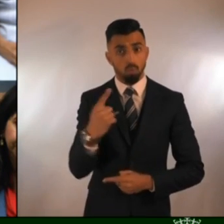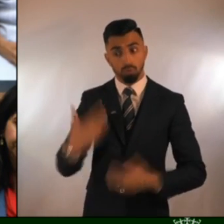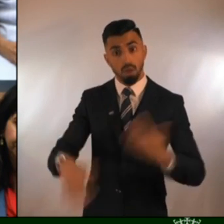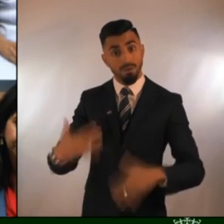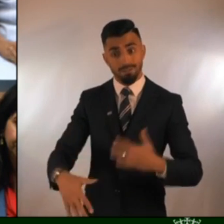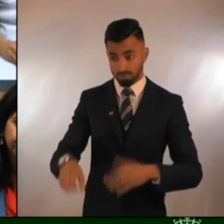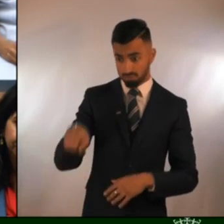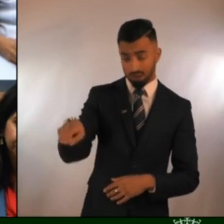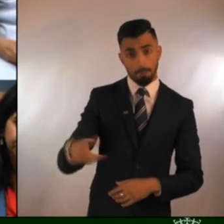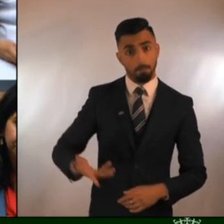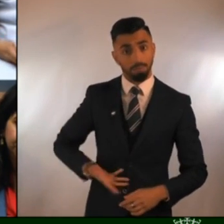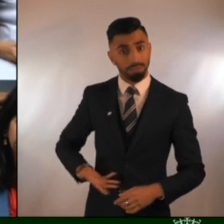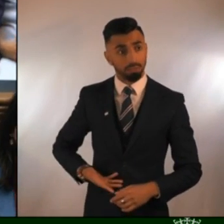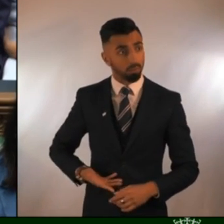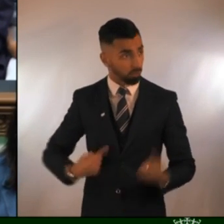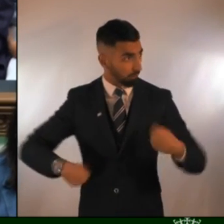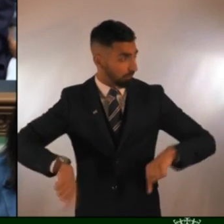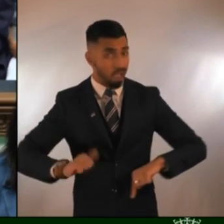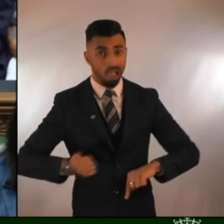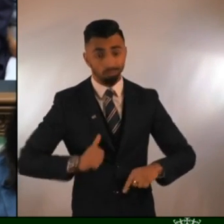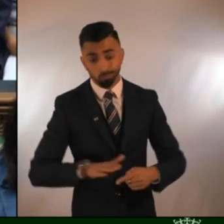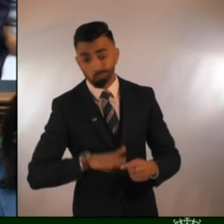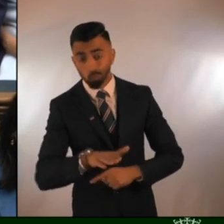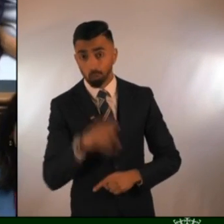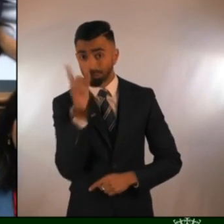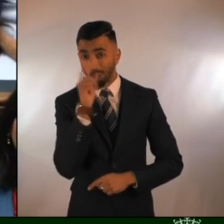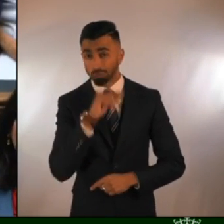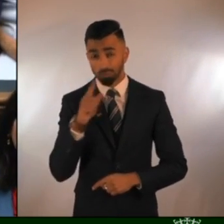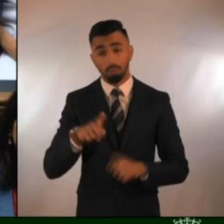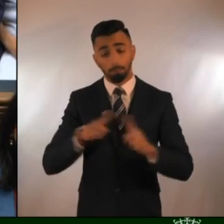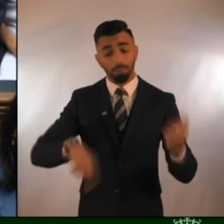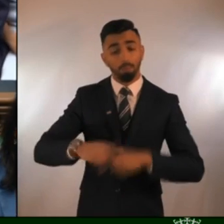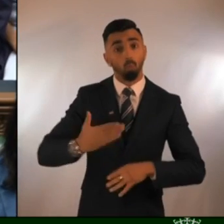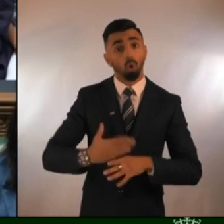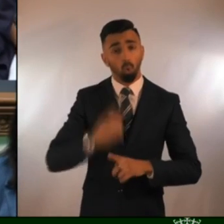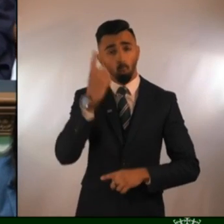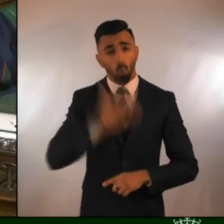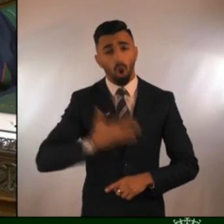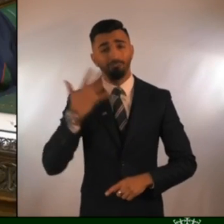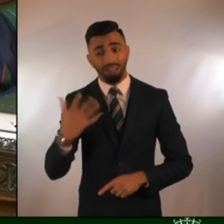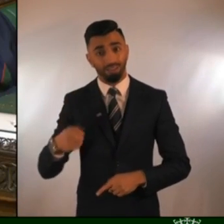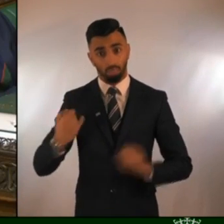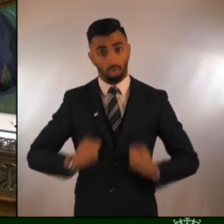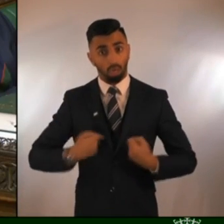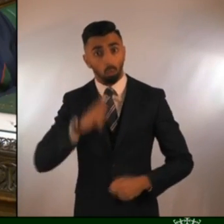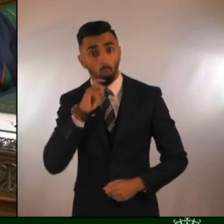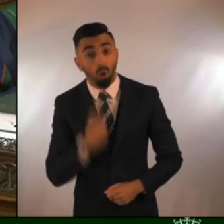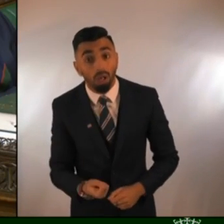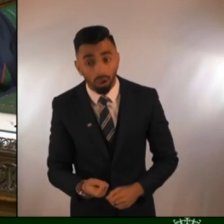be unable to work at any one time, the cumulative cost would hit our small and medium-sized businesses